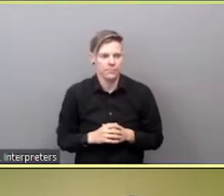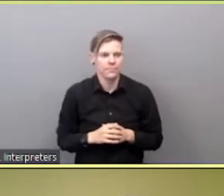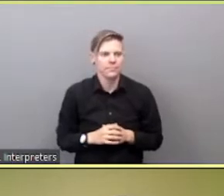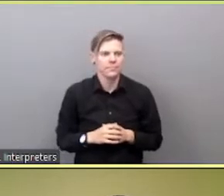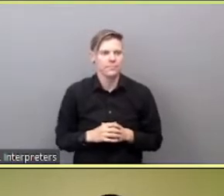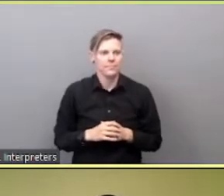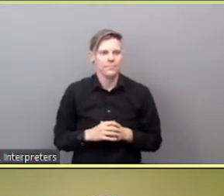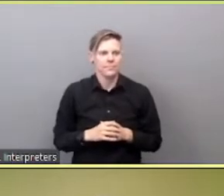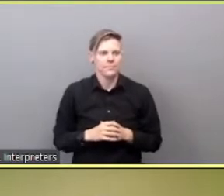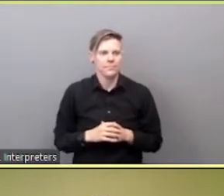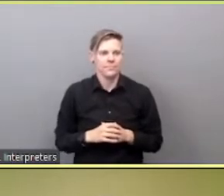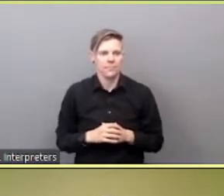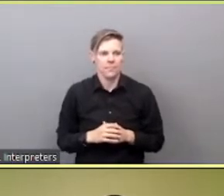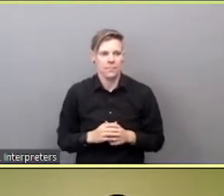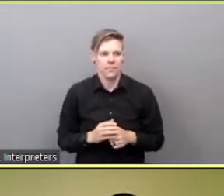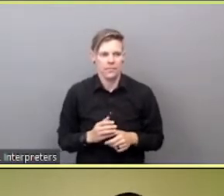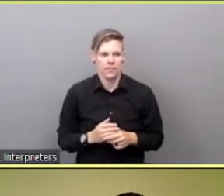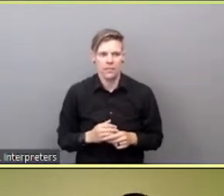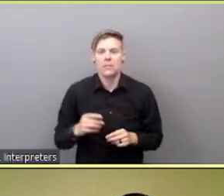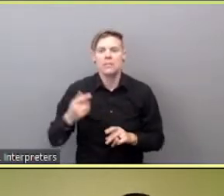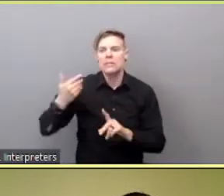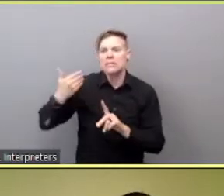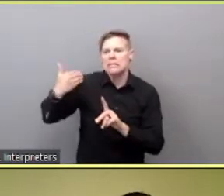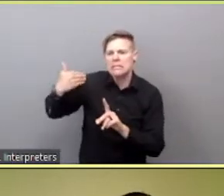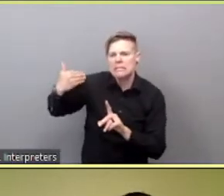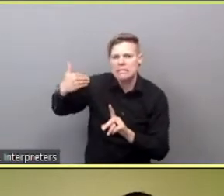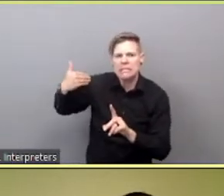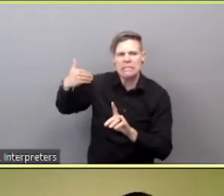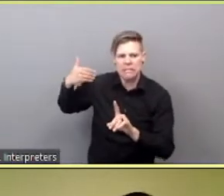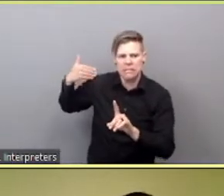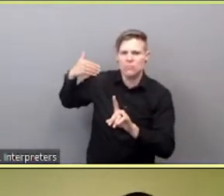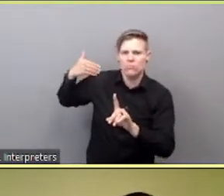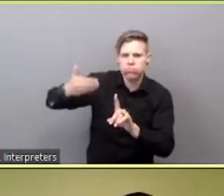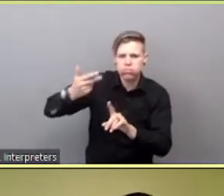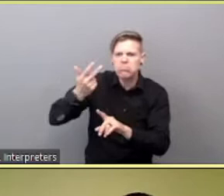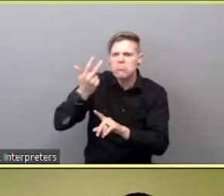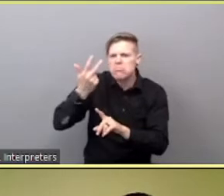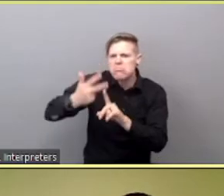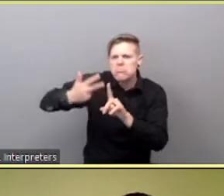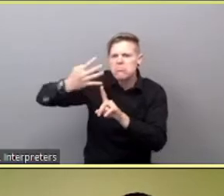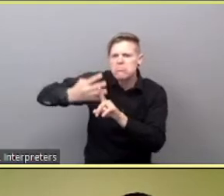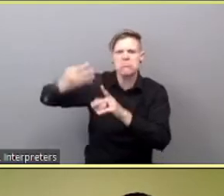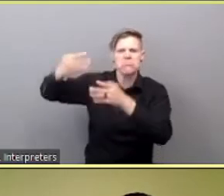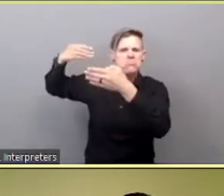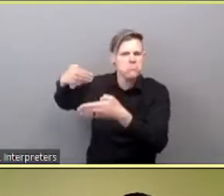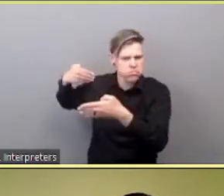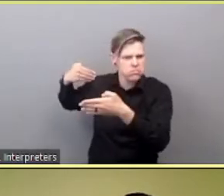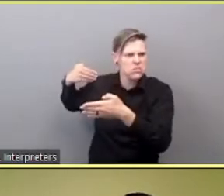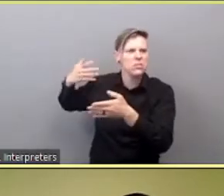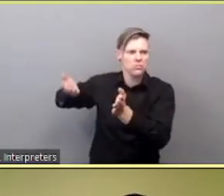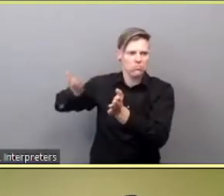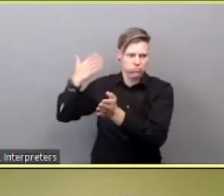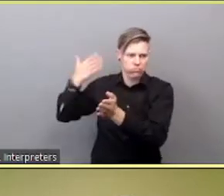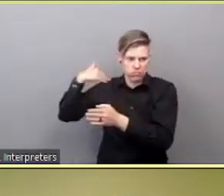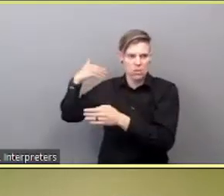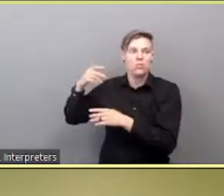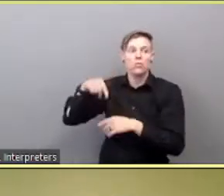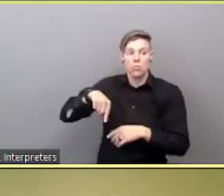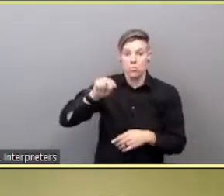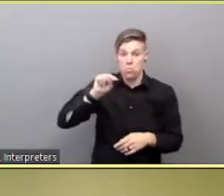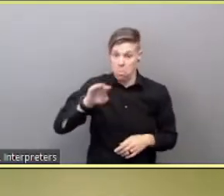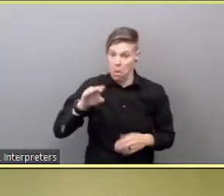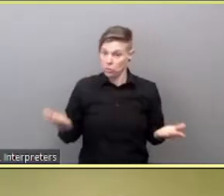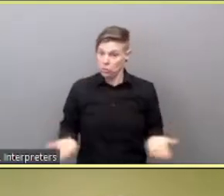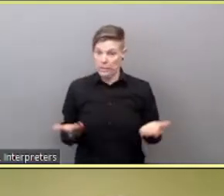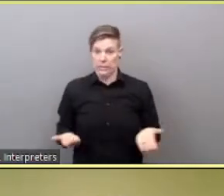several months to January 2020, how we fare relative to the rest of the nation and where we were